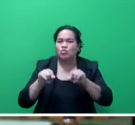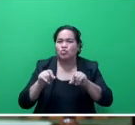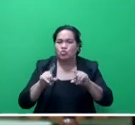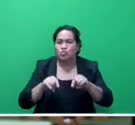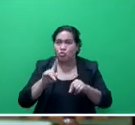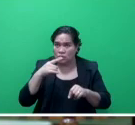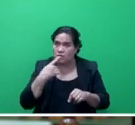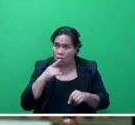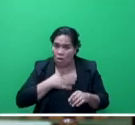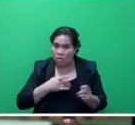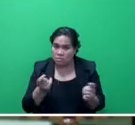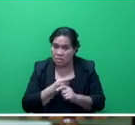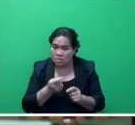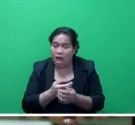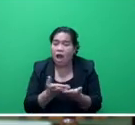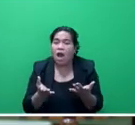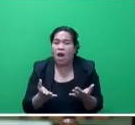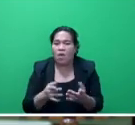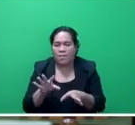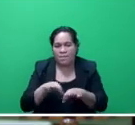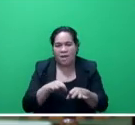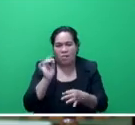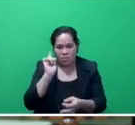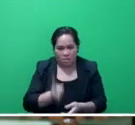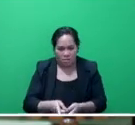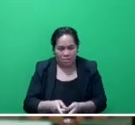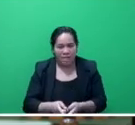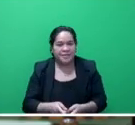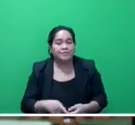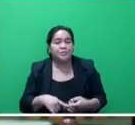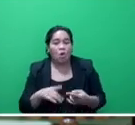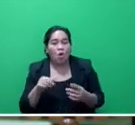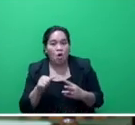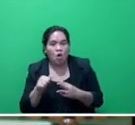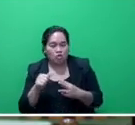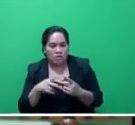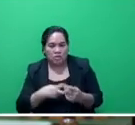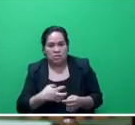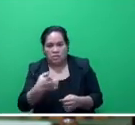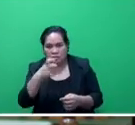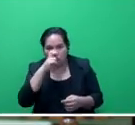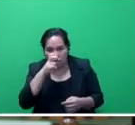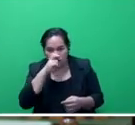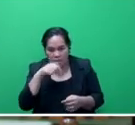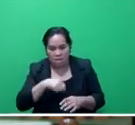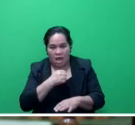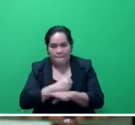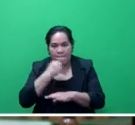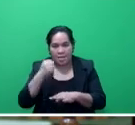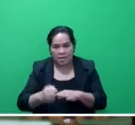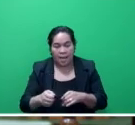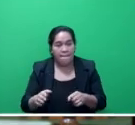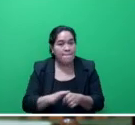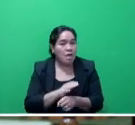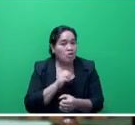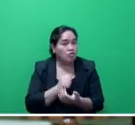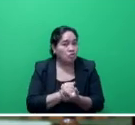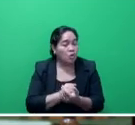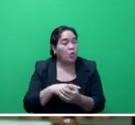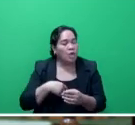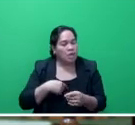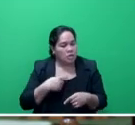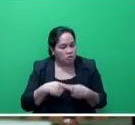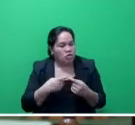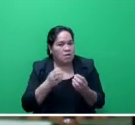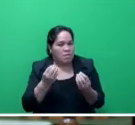do. Mr. Speaker, sir, we're also tightening financial controls within government to ensure we keep operations on